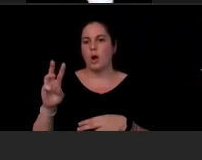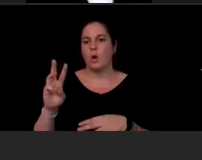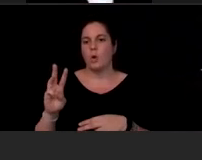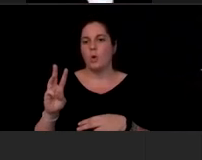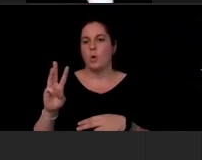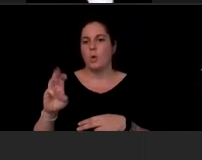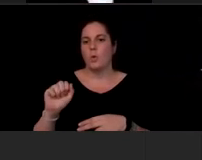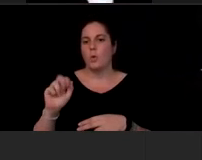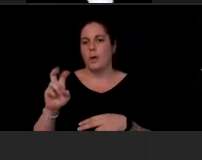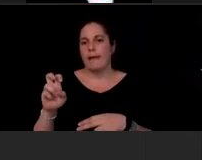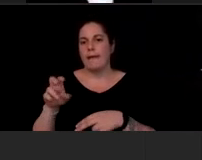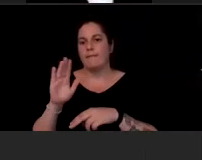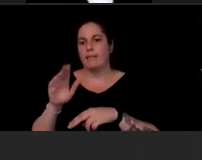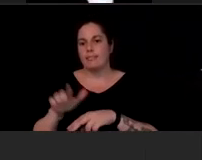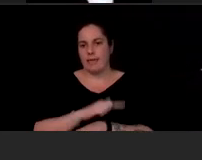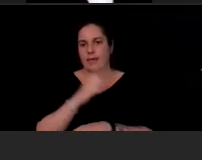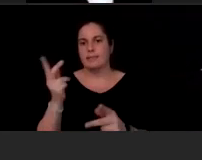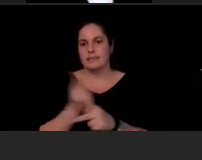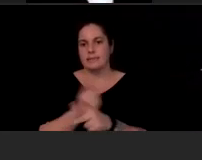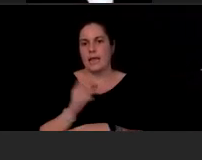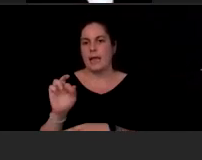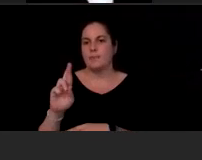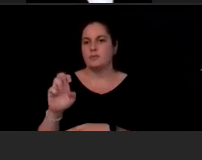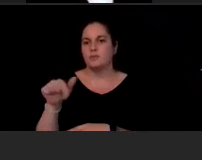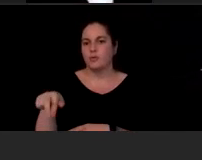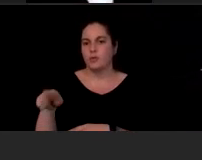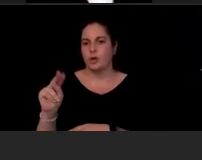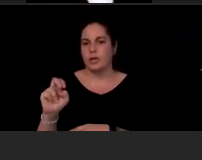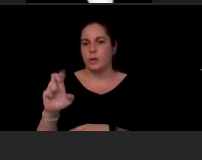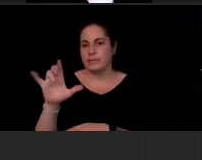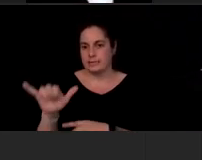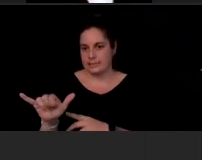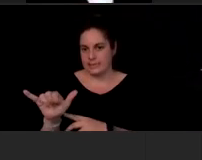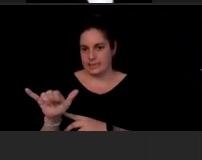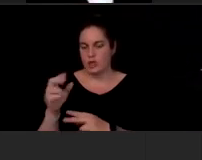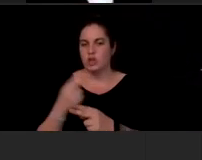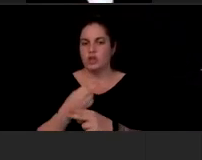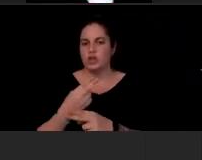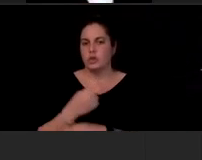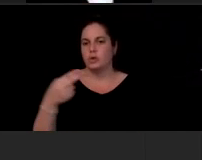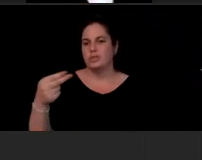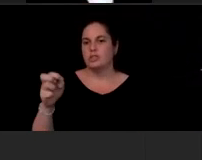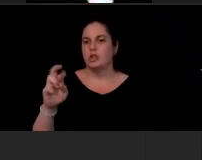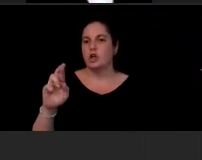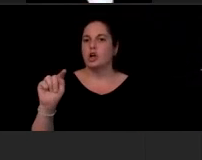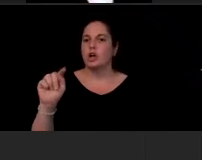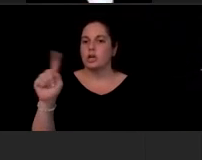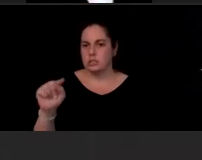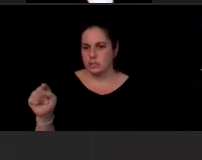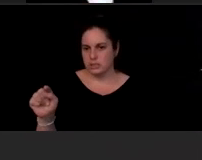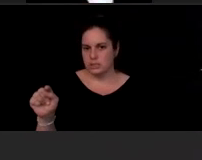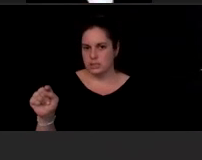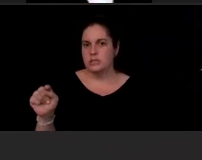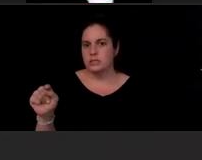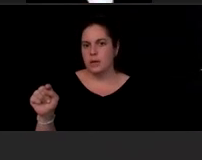frequency, where we are using the unit hertz for frequency, but it can